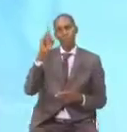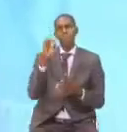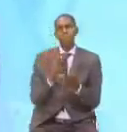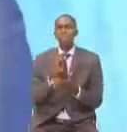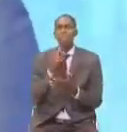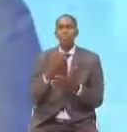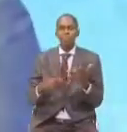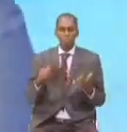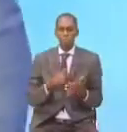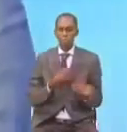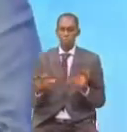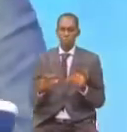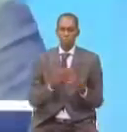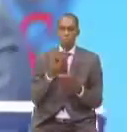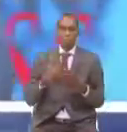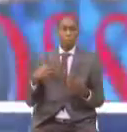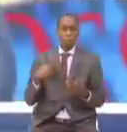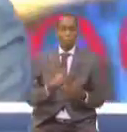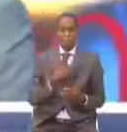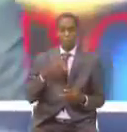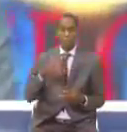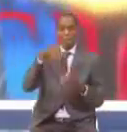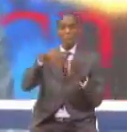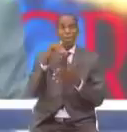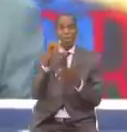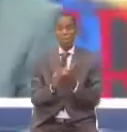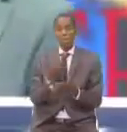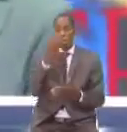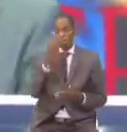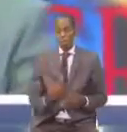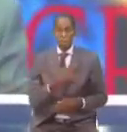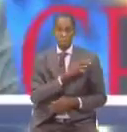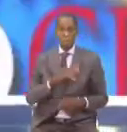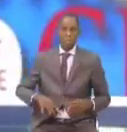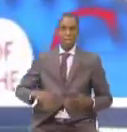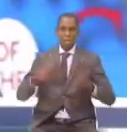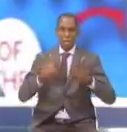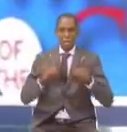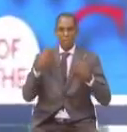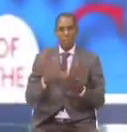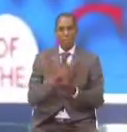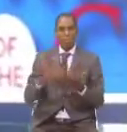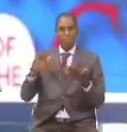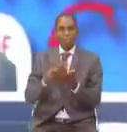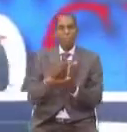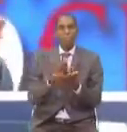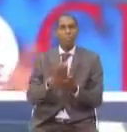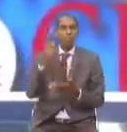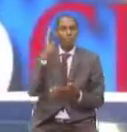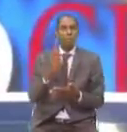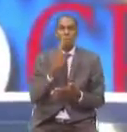do when we realize that only Christ has the righteousness that will be available, that